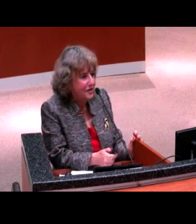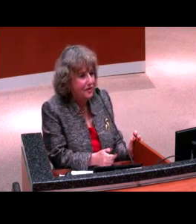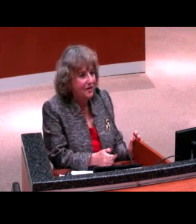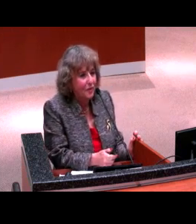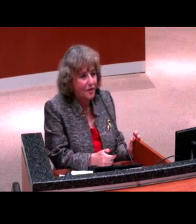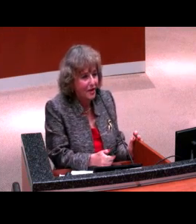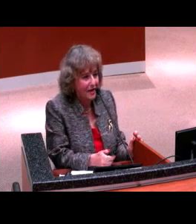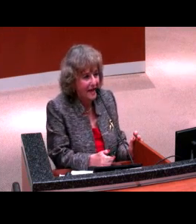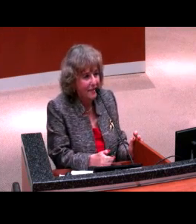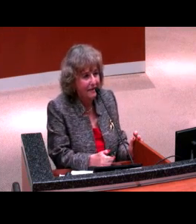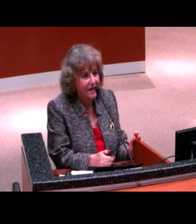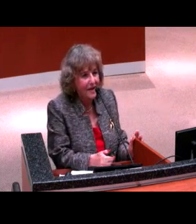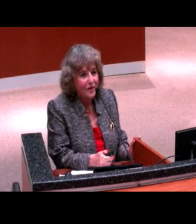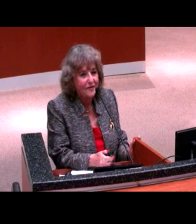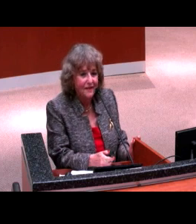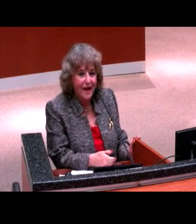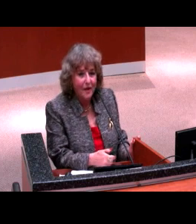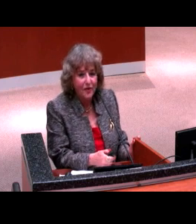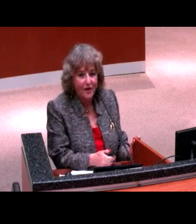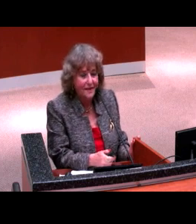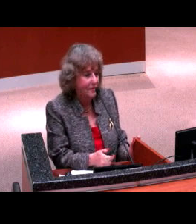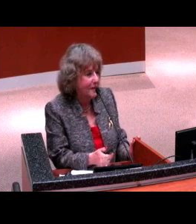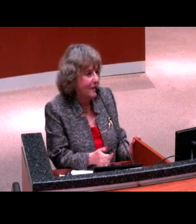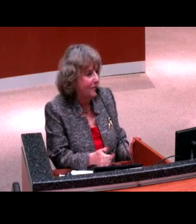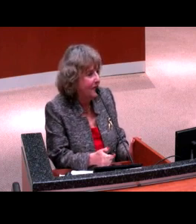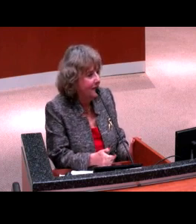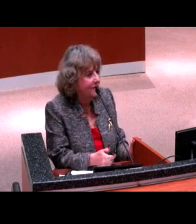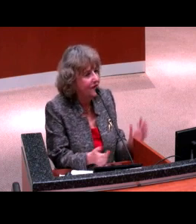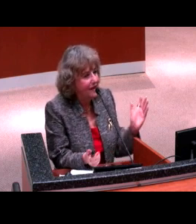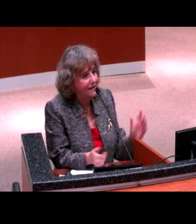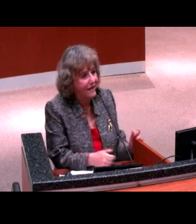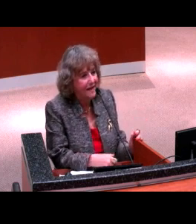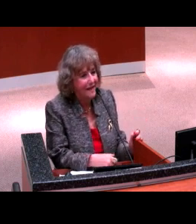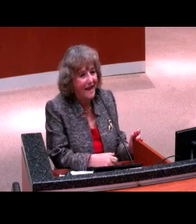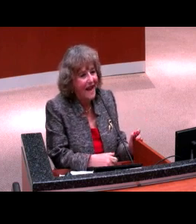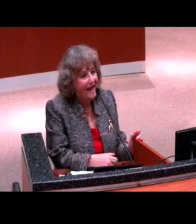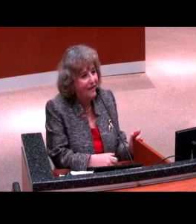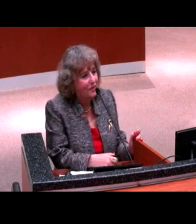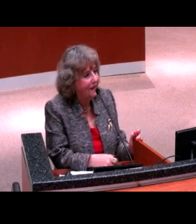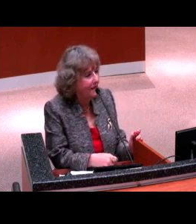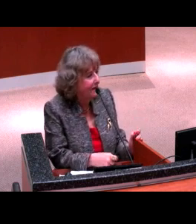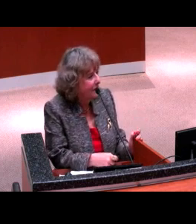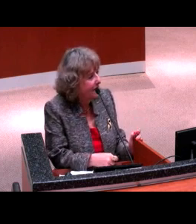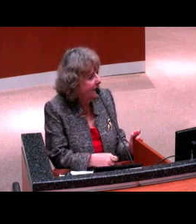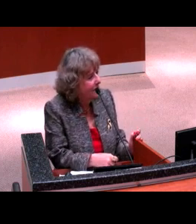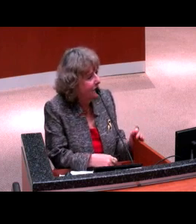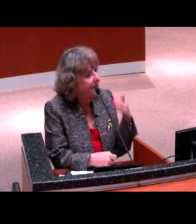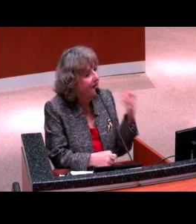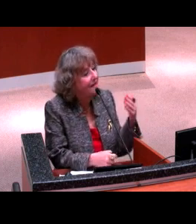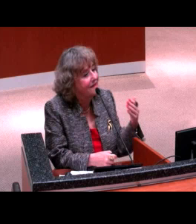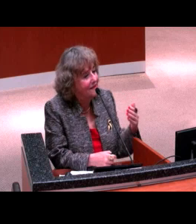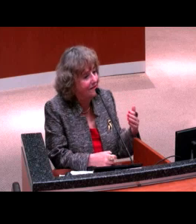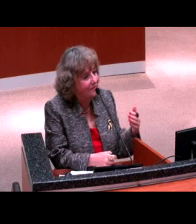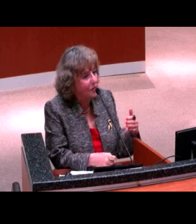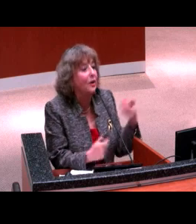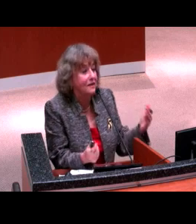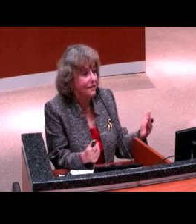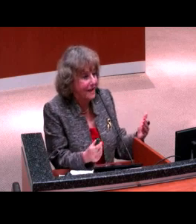tour of what we're talking about. We've done that with our assembly member. He was very excited, and we'd love to. We think